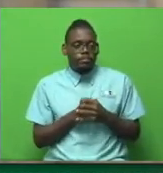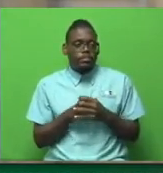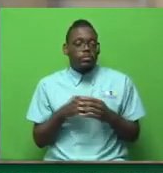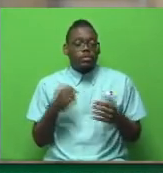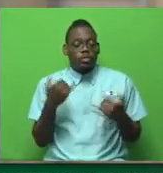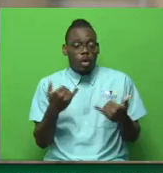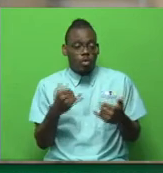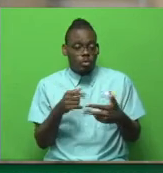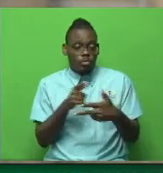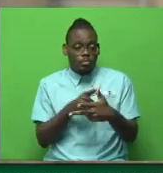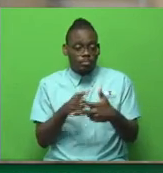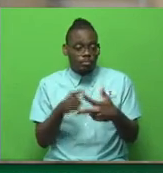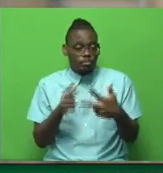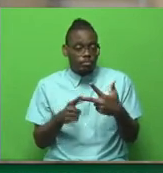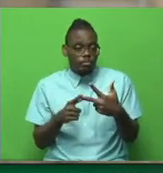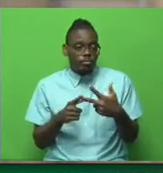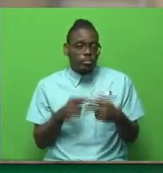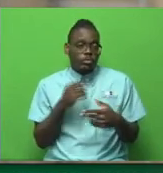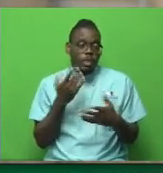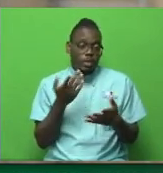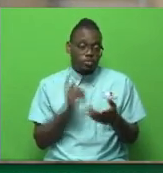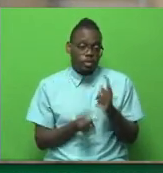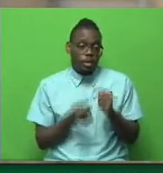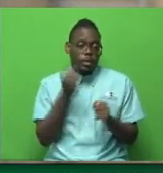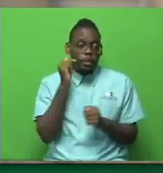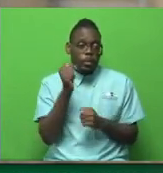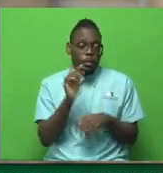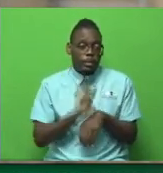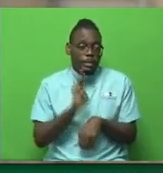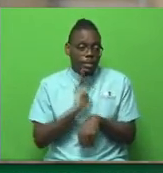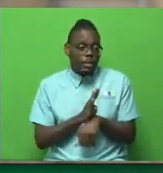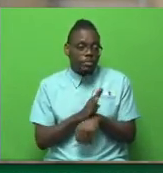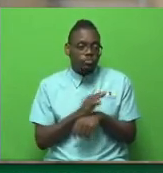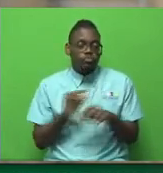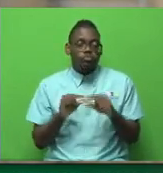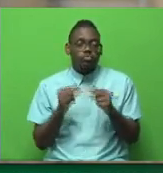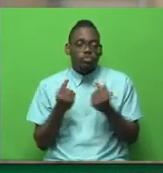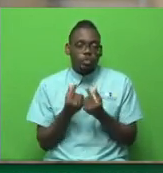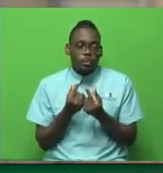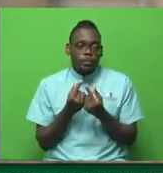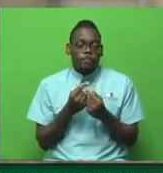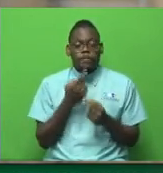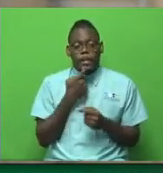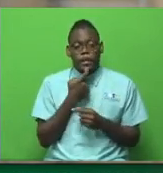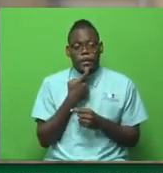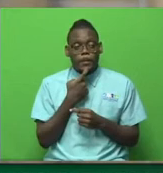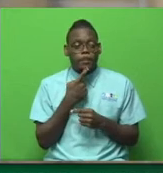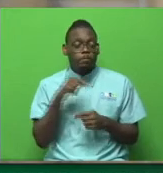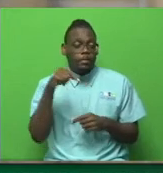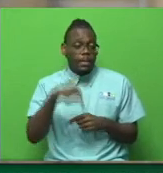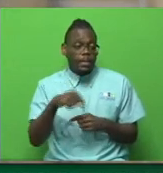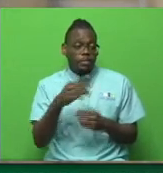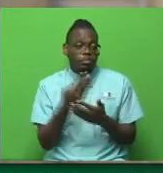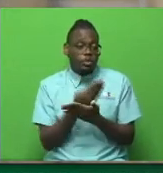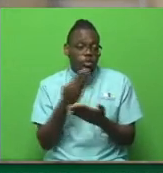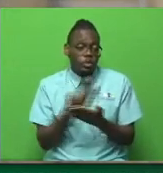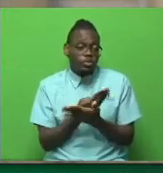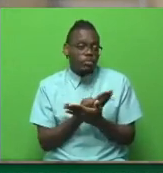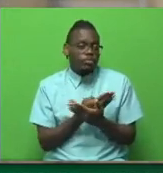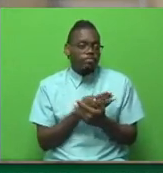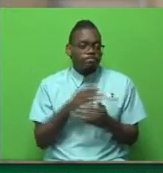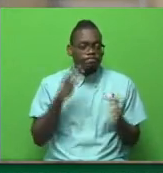Tobago business chamber earlier this week made a statement that stated that this budget seemed like the government didn't have a